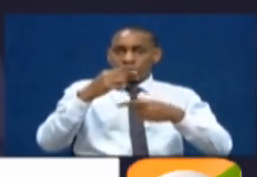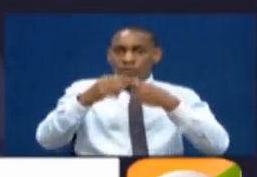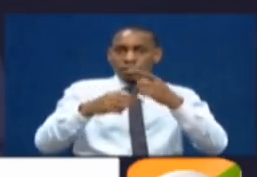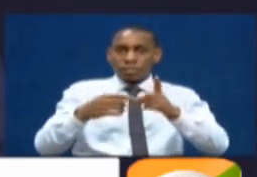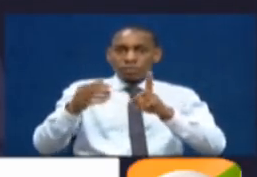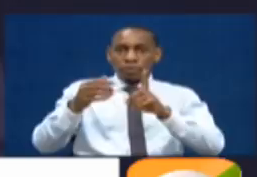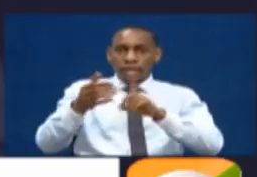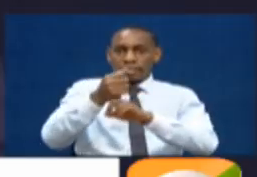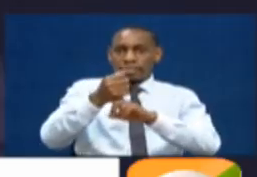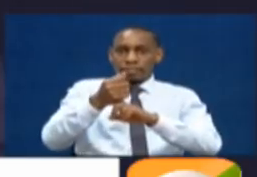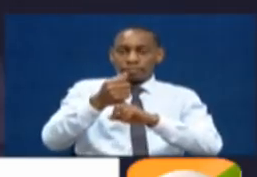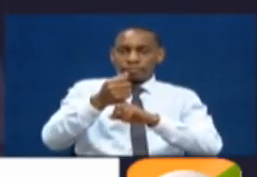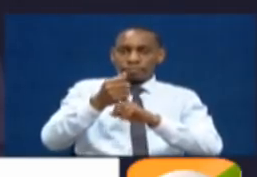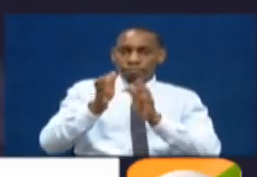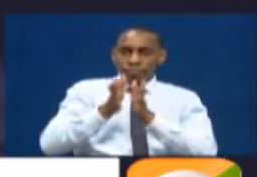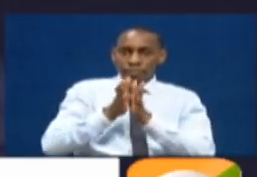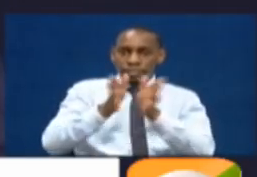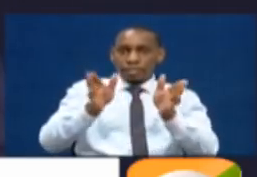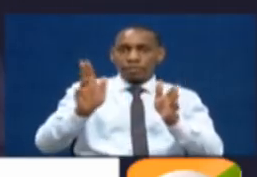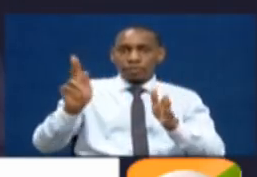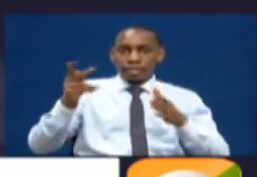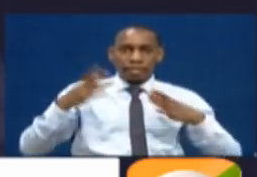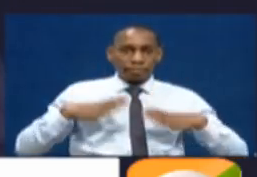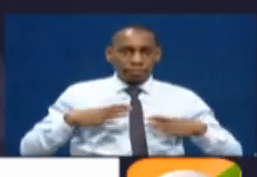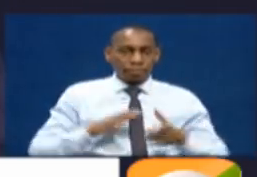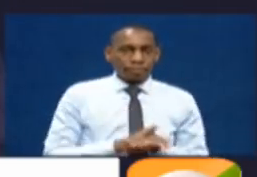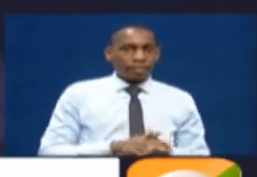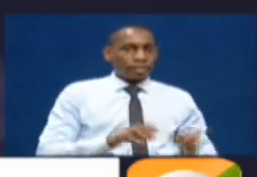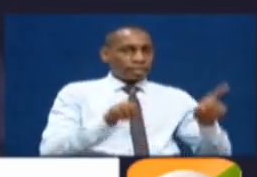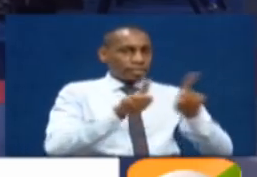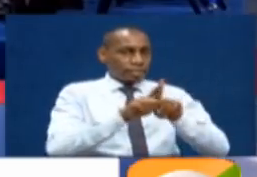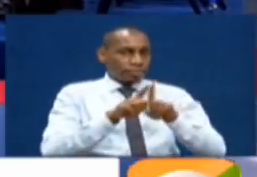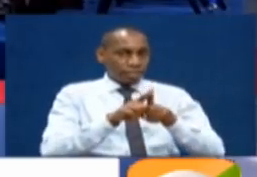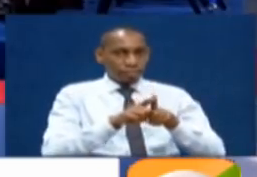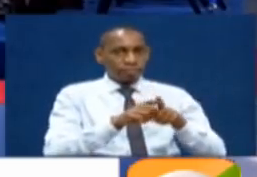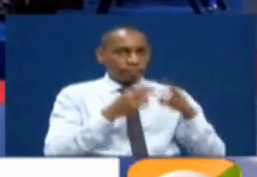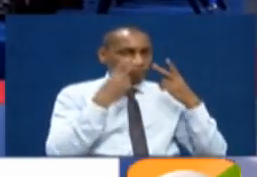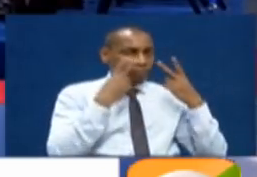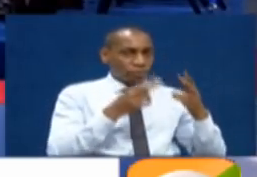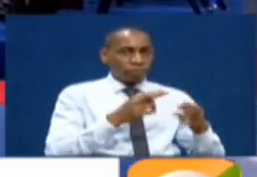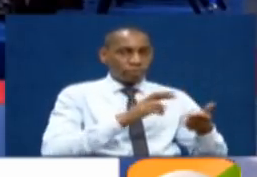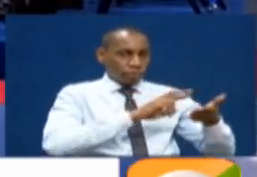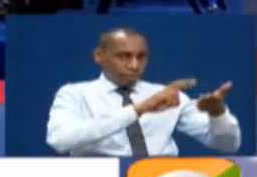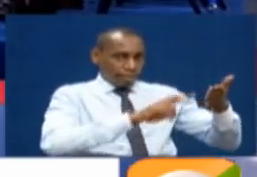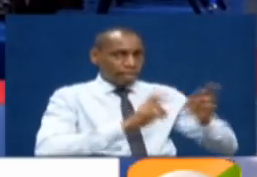general Kenyan populace. Is that your reading as well? Because you've read the report. Yes,